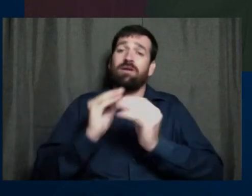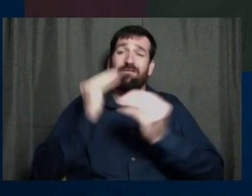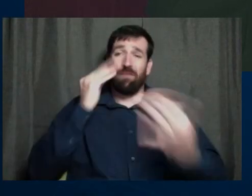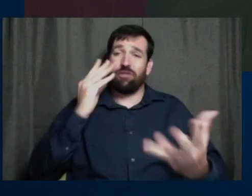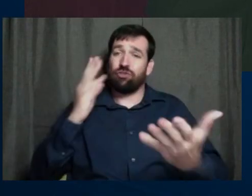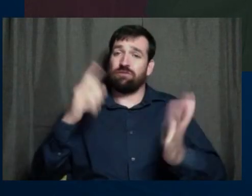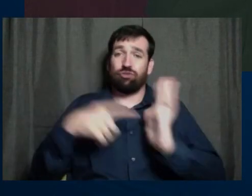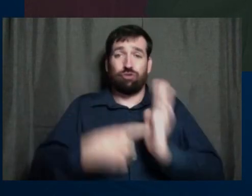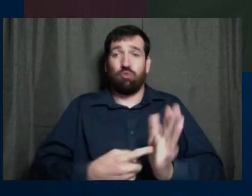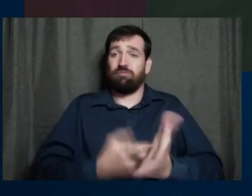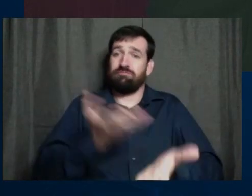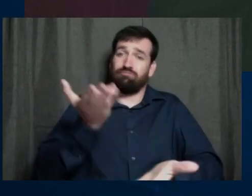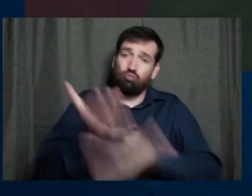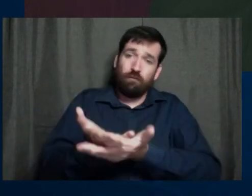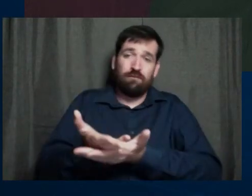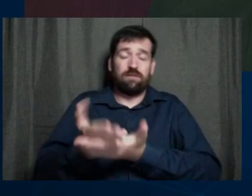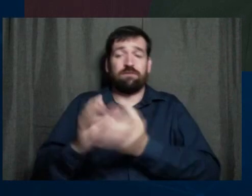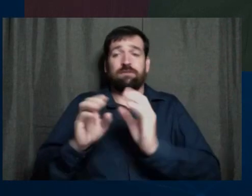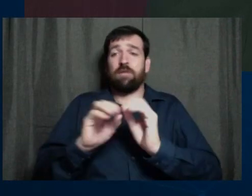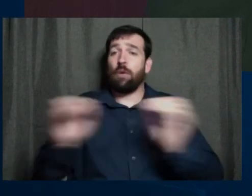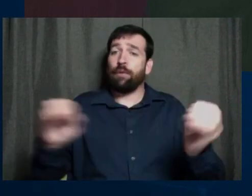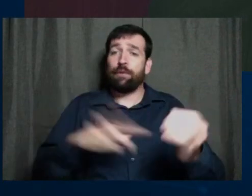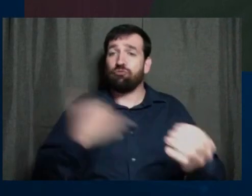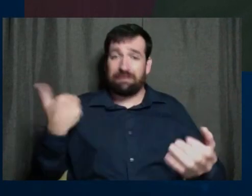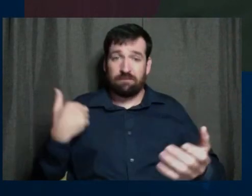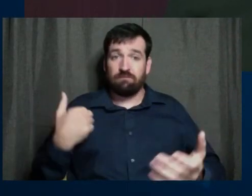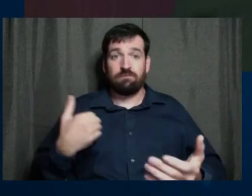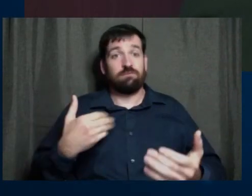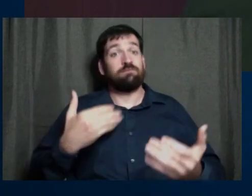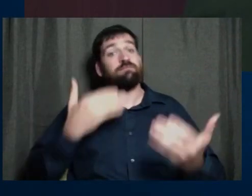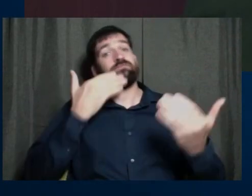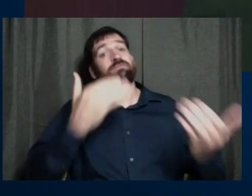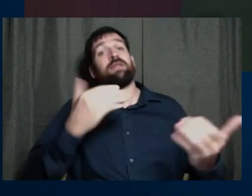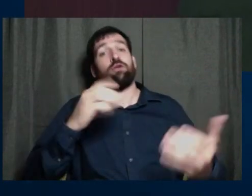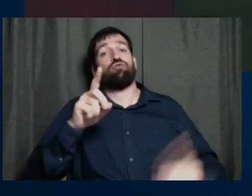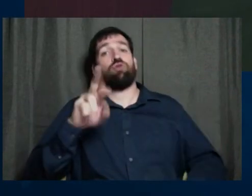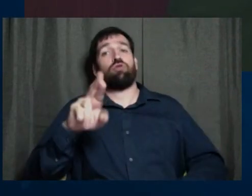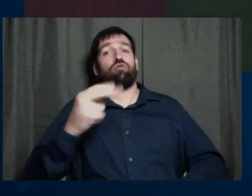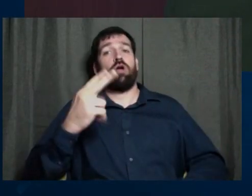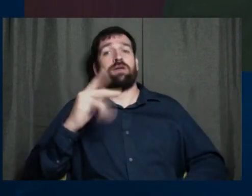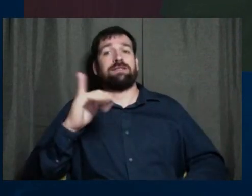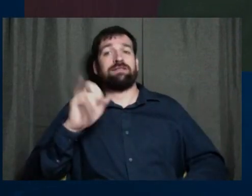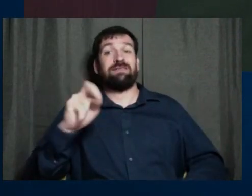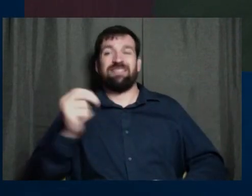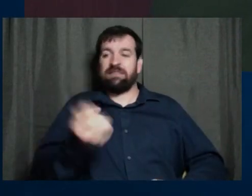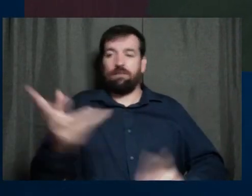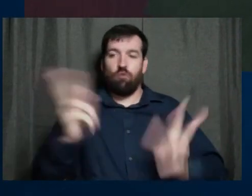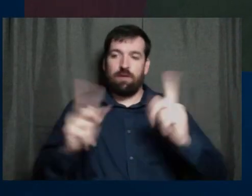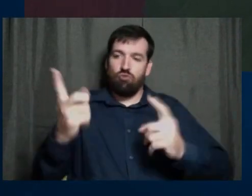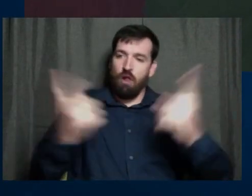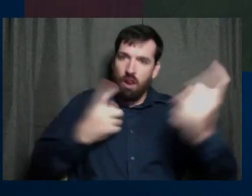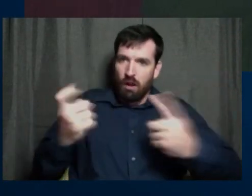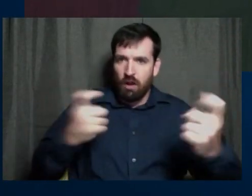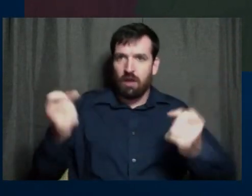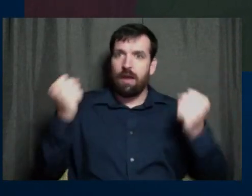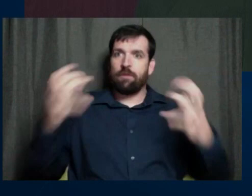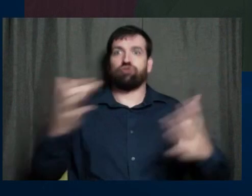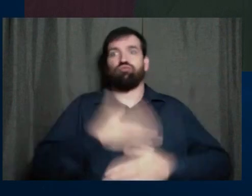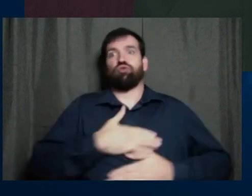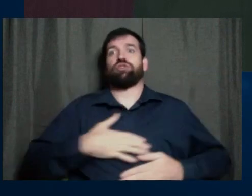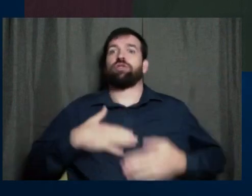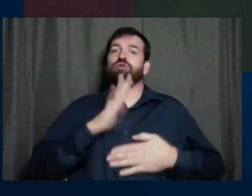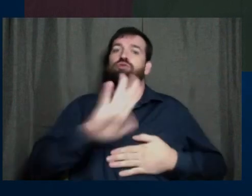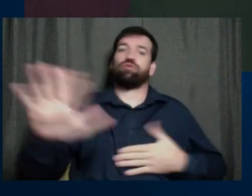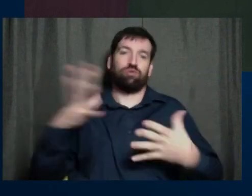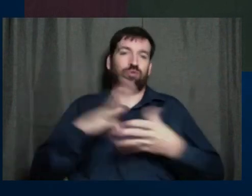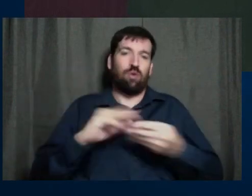these vaccines are. Thanks, Dr. Hawkinson. And Lauren, just want to let you know, everybody on here, several people just saying how much they appreciate you sharing your story and how brave you are. So thank